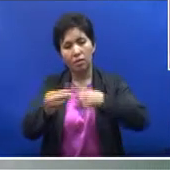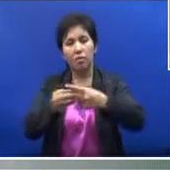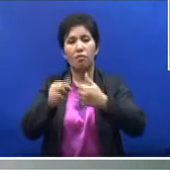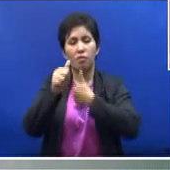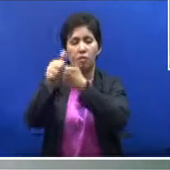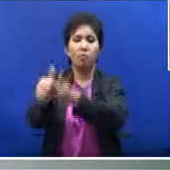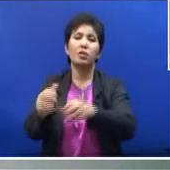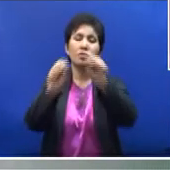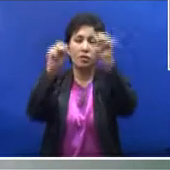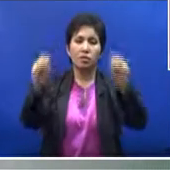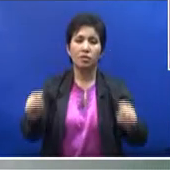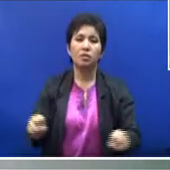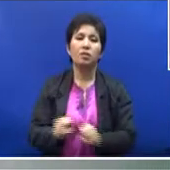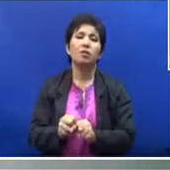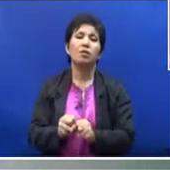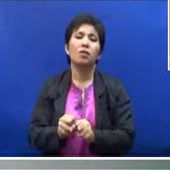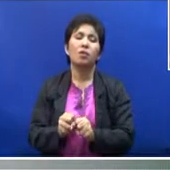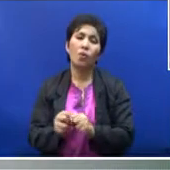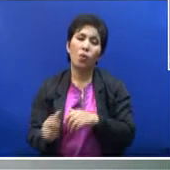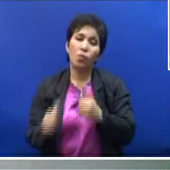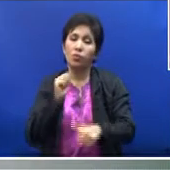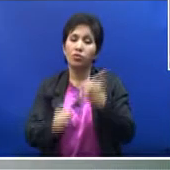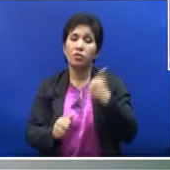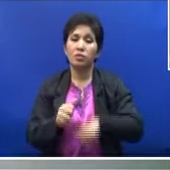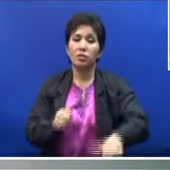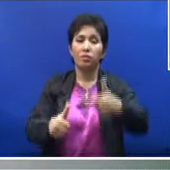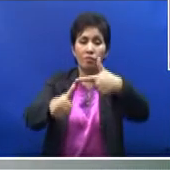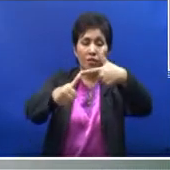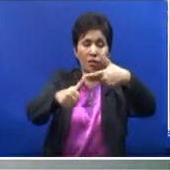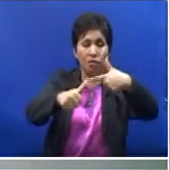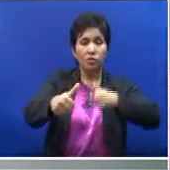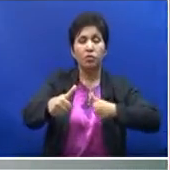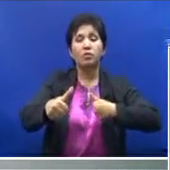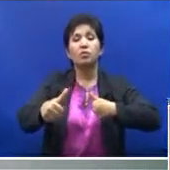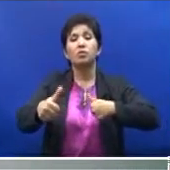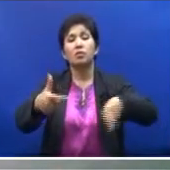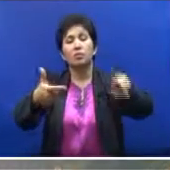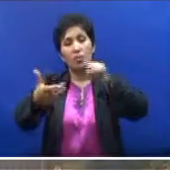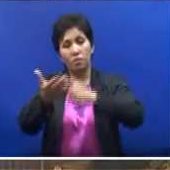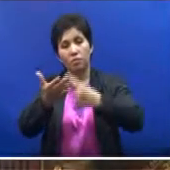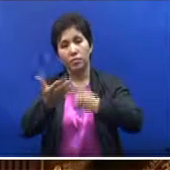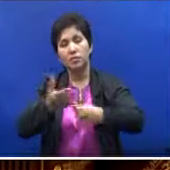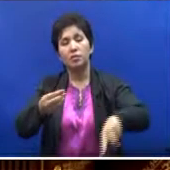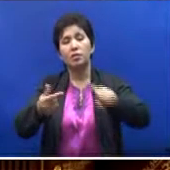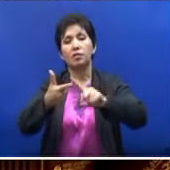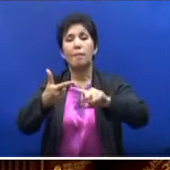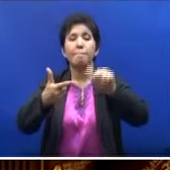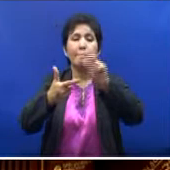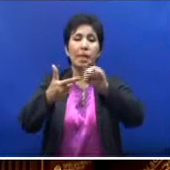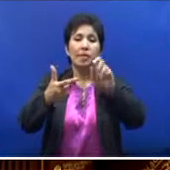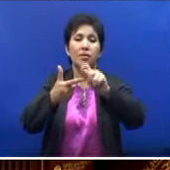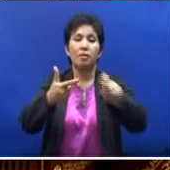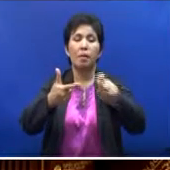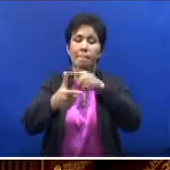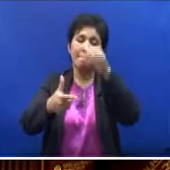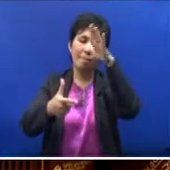of descents, okay, which is the first one, patrilineal descents, and we also discussed about matrilineal